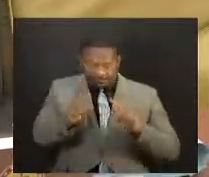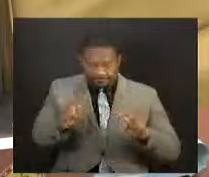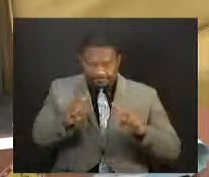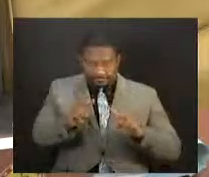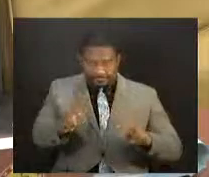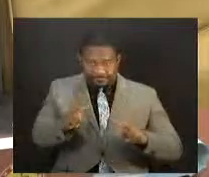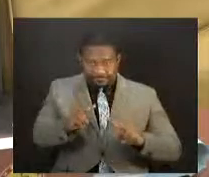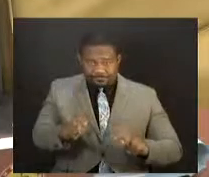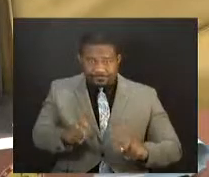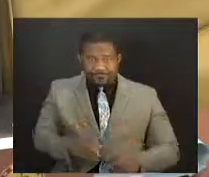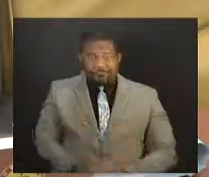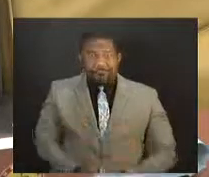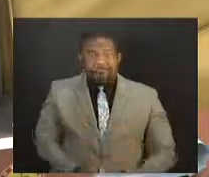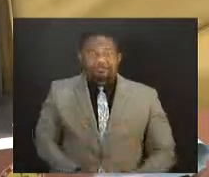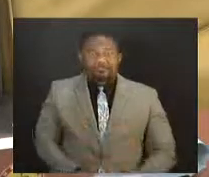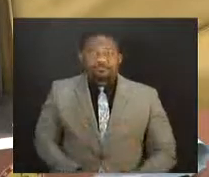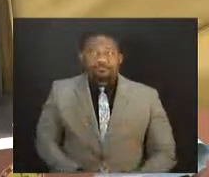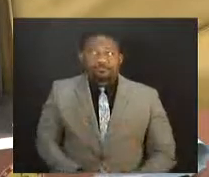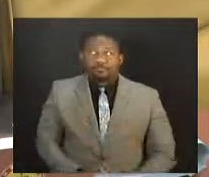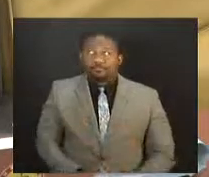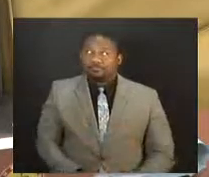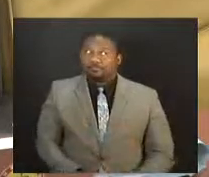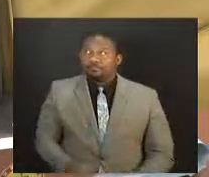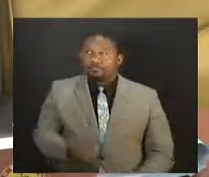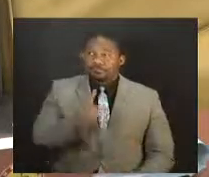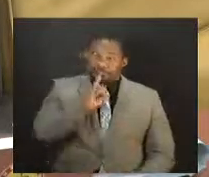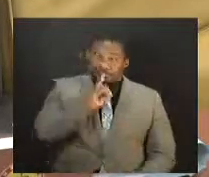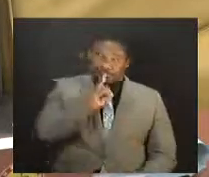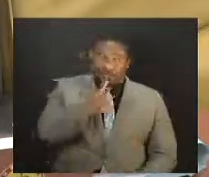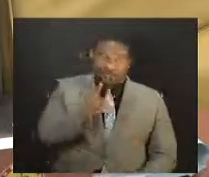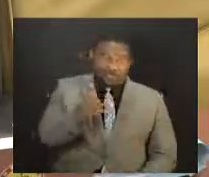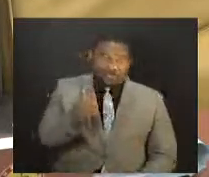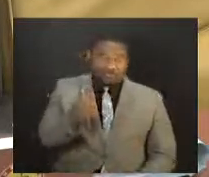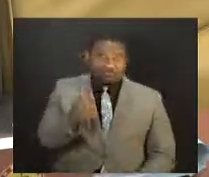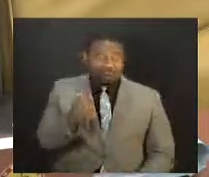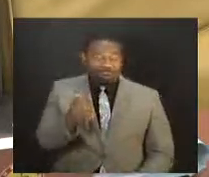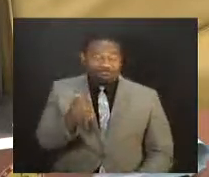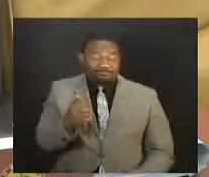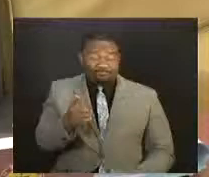It is obvious that he's in conflict.